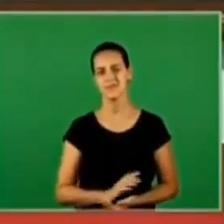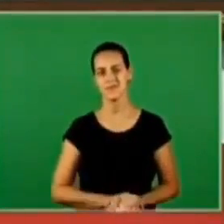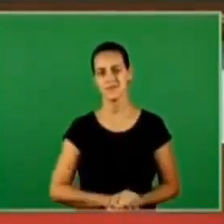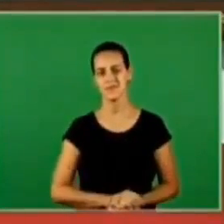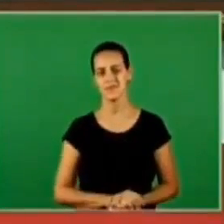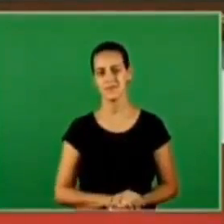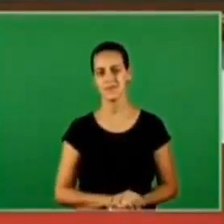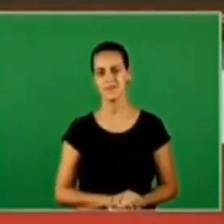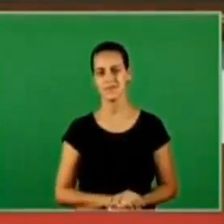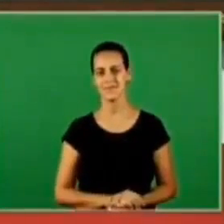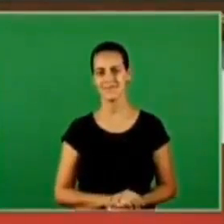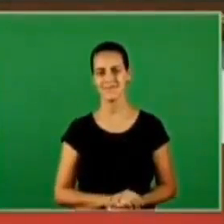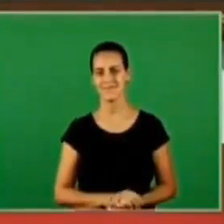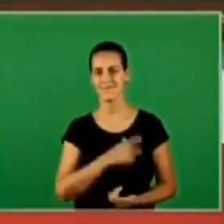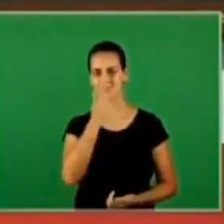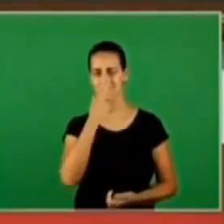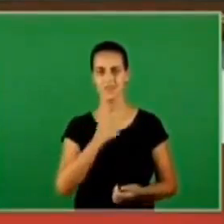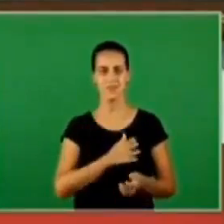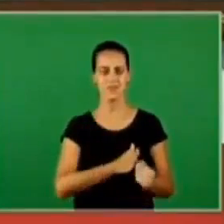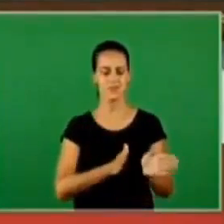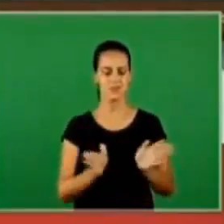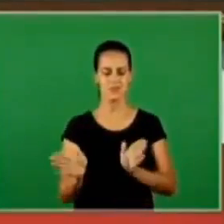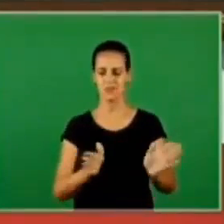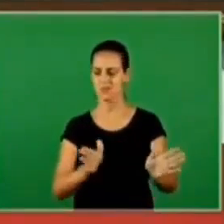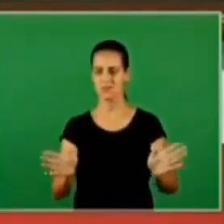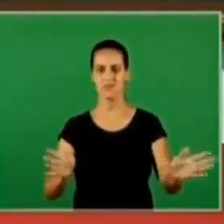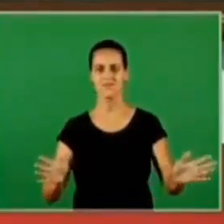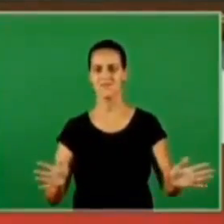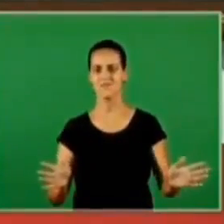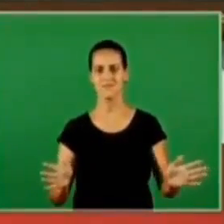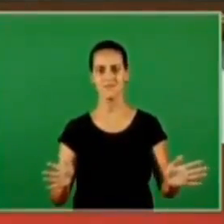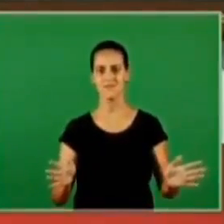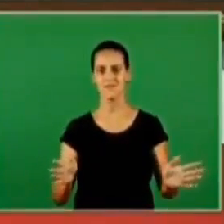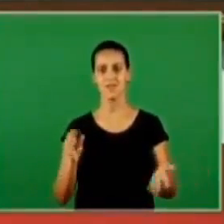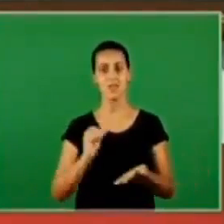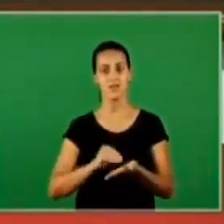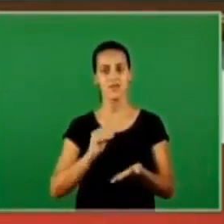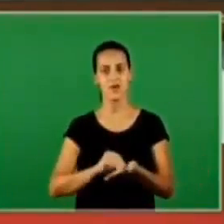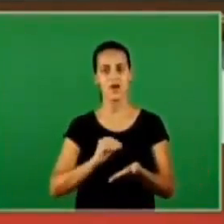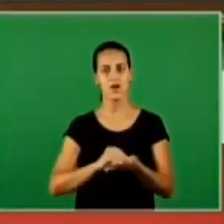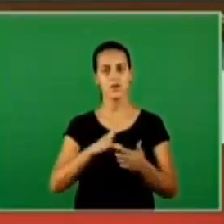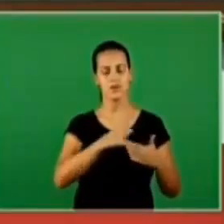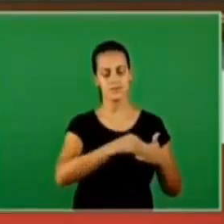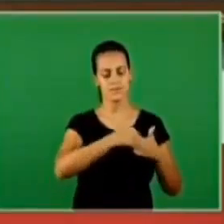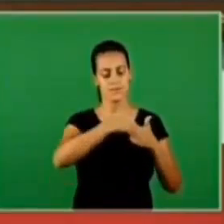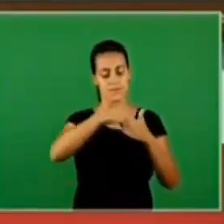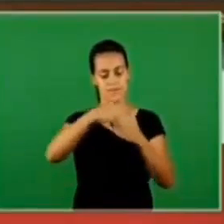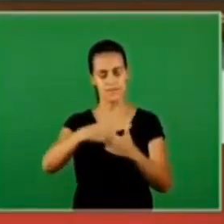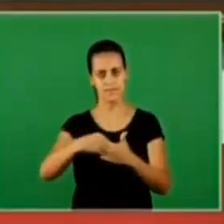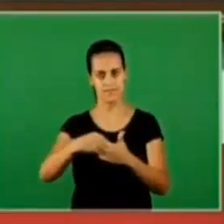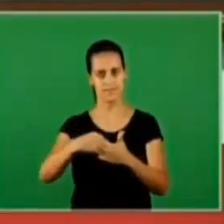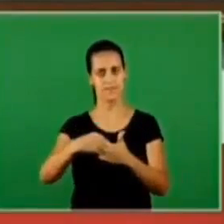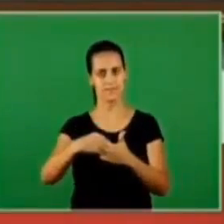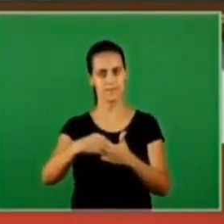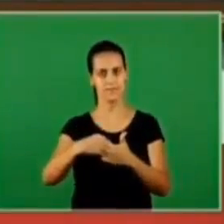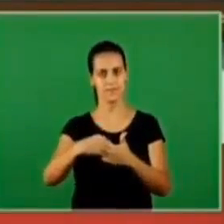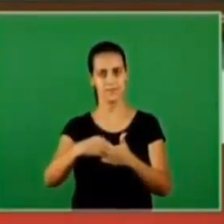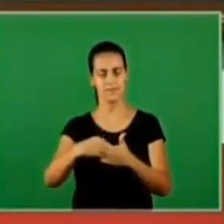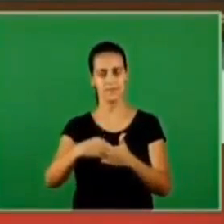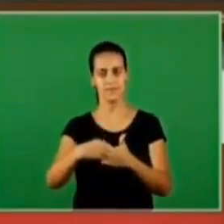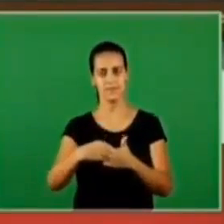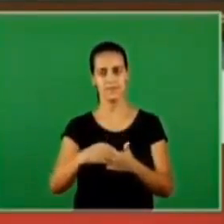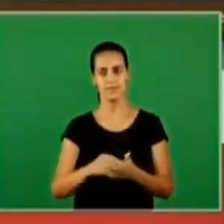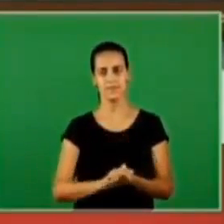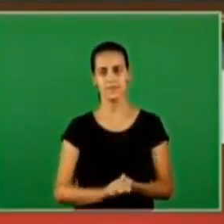that they are under, they are not coordinated. They're not identified in a point which is fundamental,